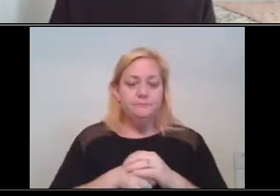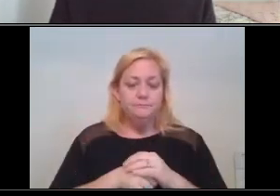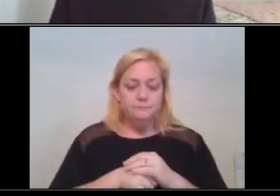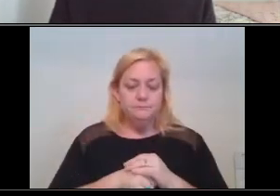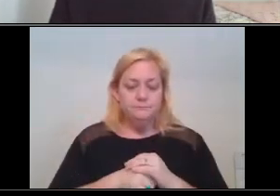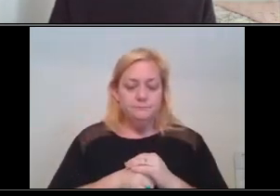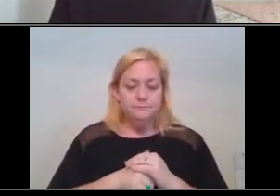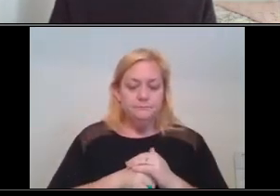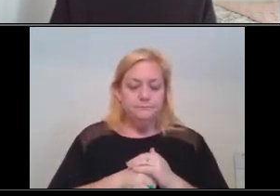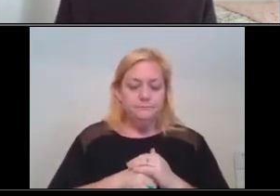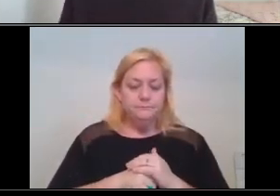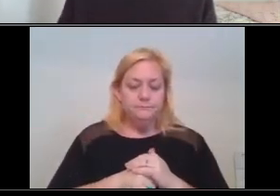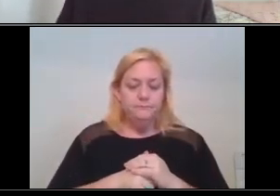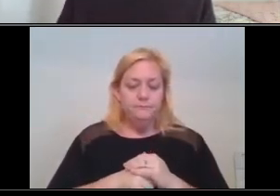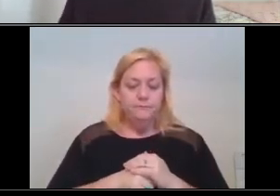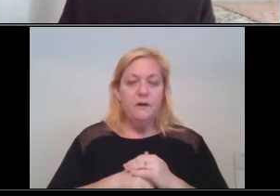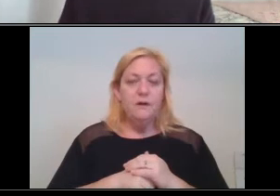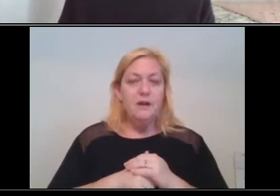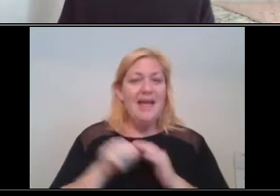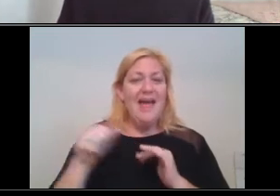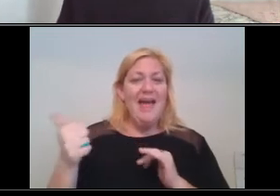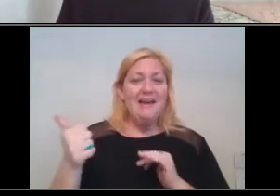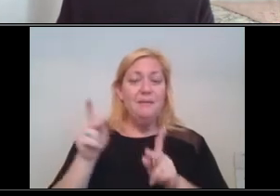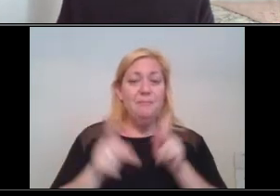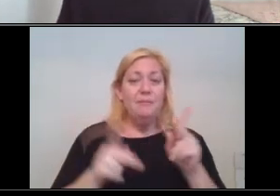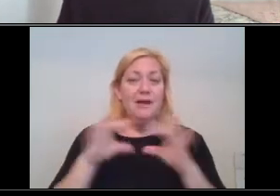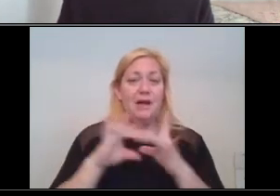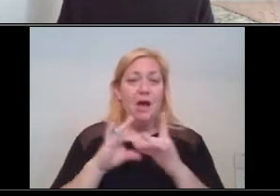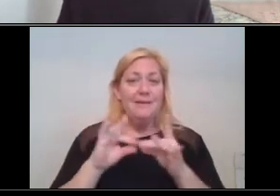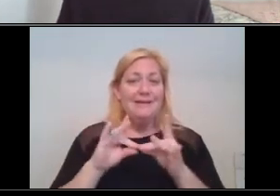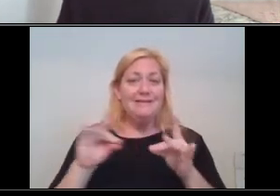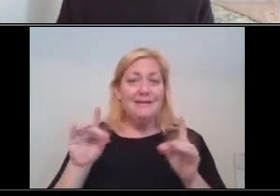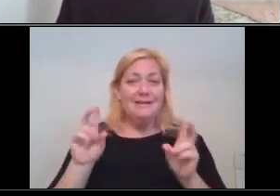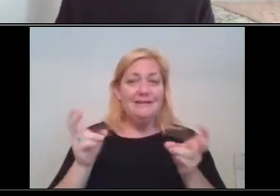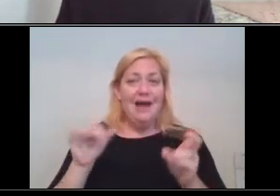are there any other public comments on this item?